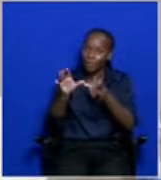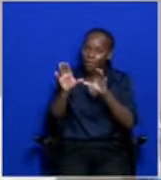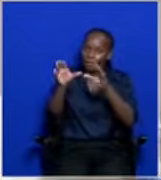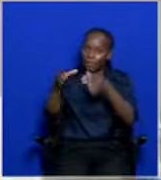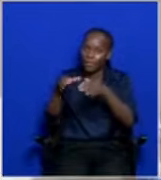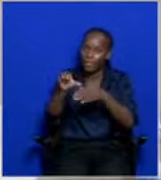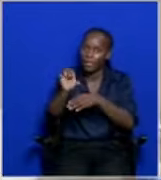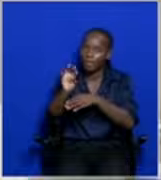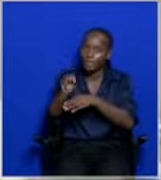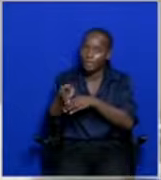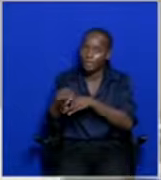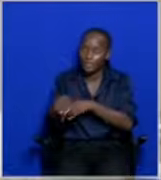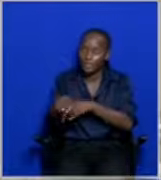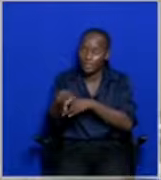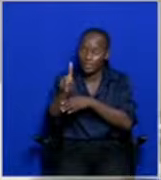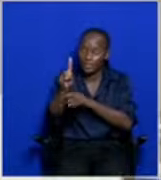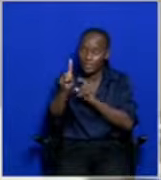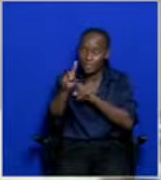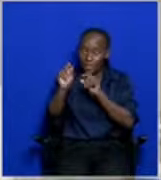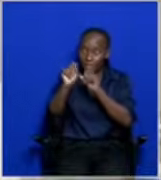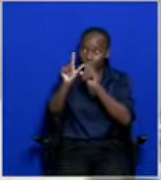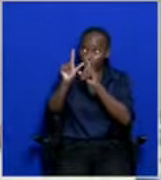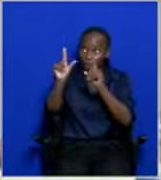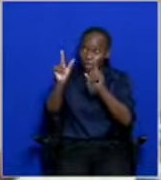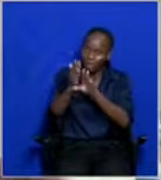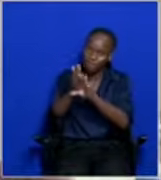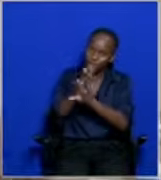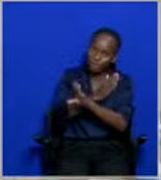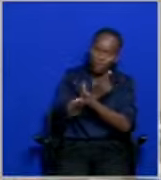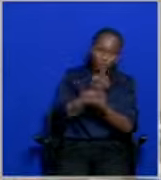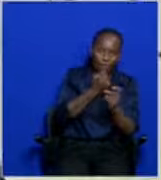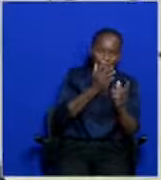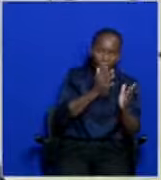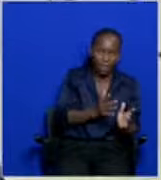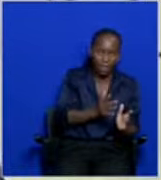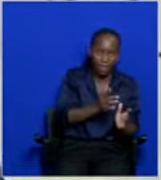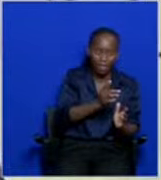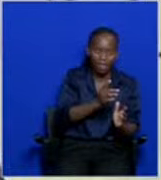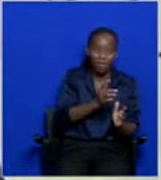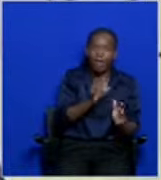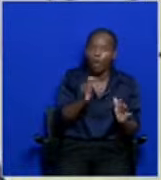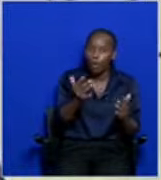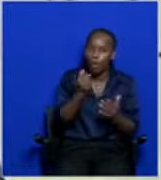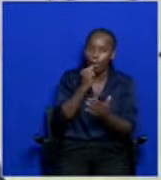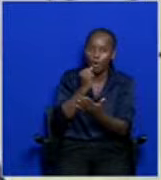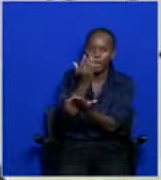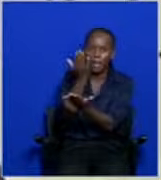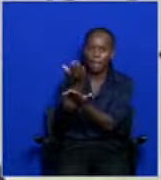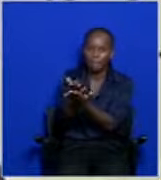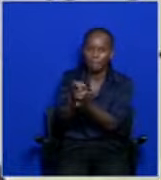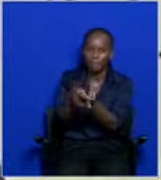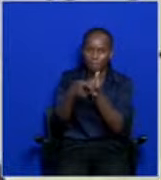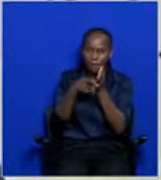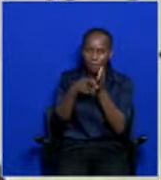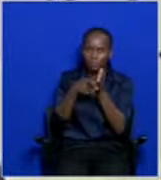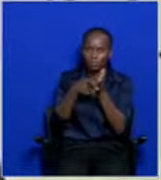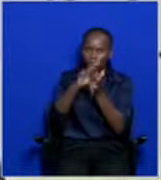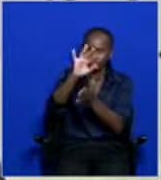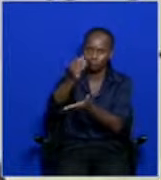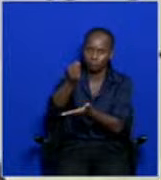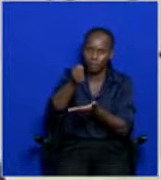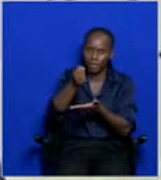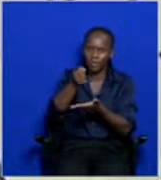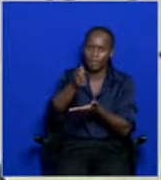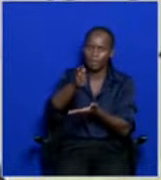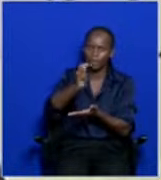before the complaint was lodged by, the civil claim was lodged by the complainant, and